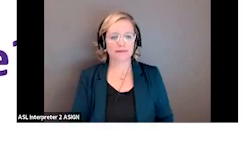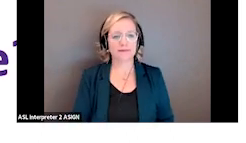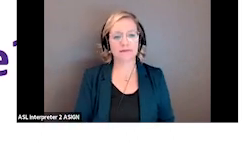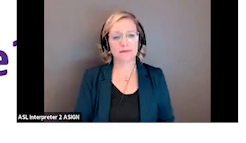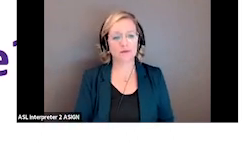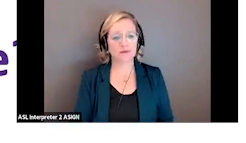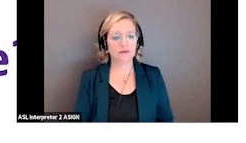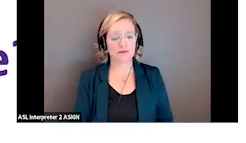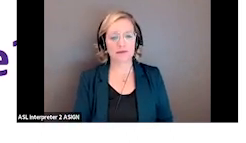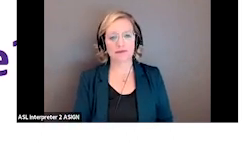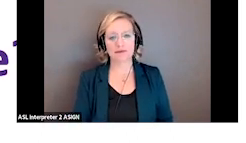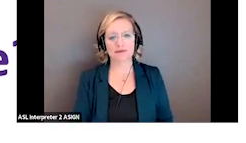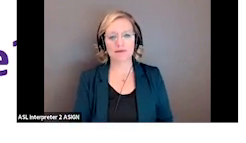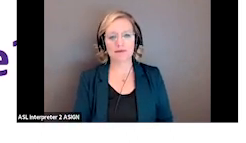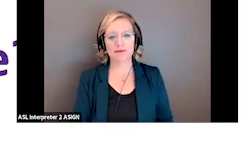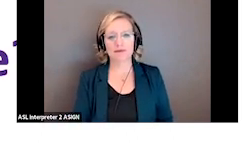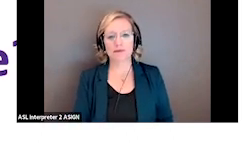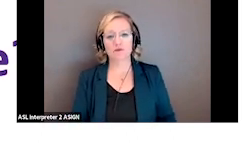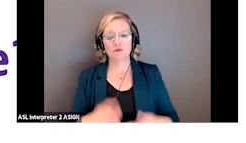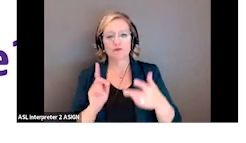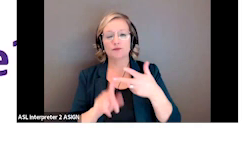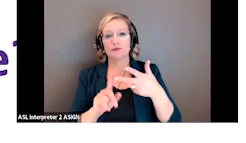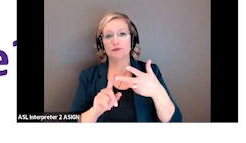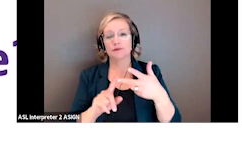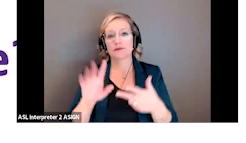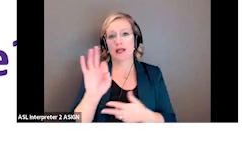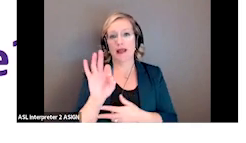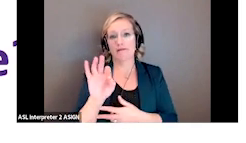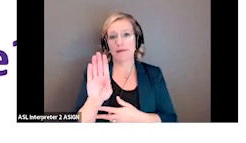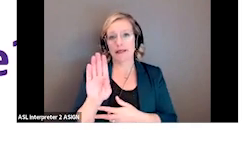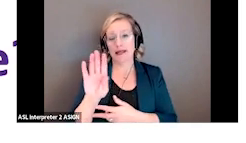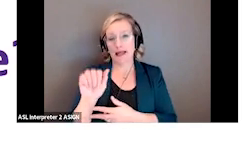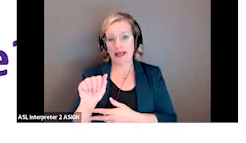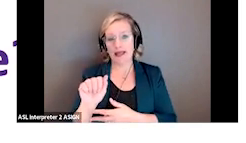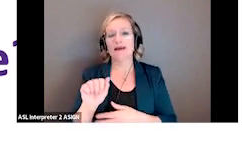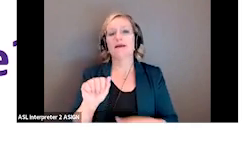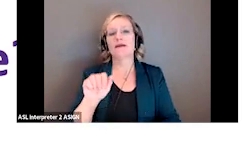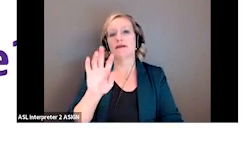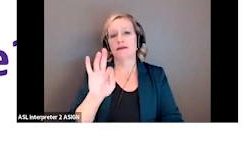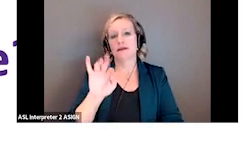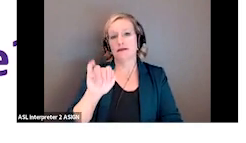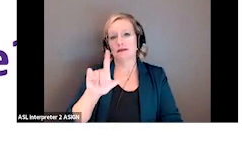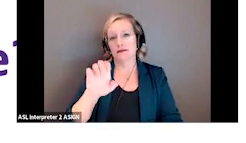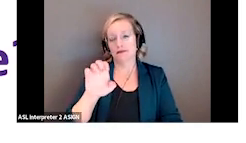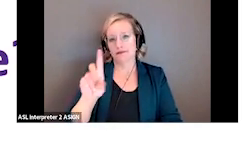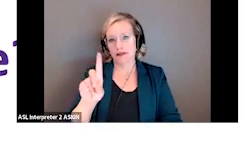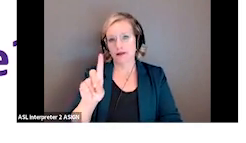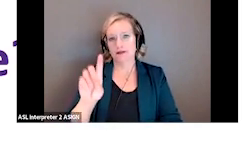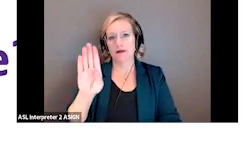Now, the Fulfilled by Amazon fees are charged by the size, XYZ, and the mass of your